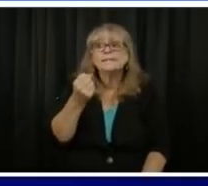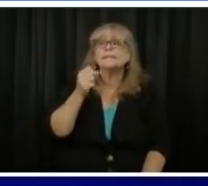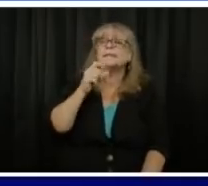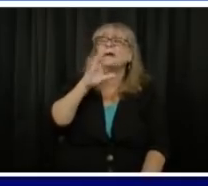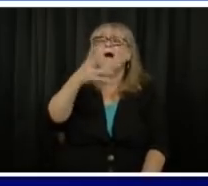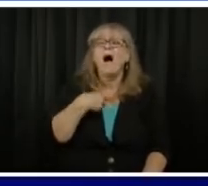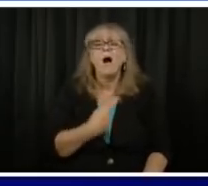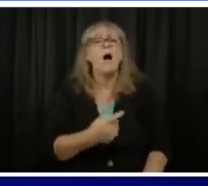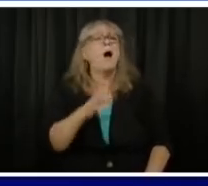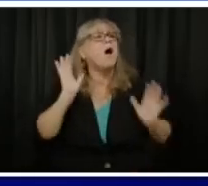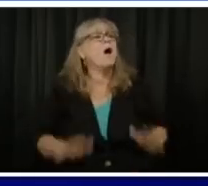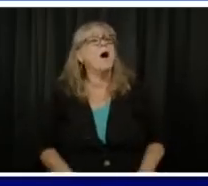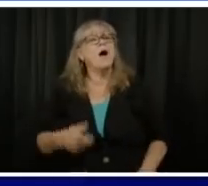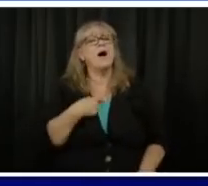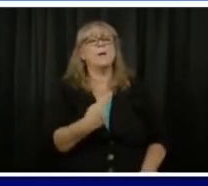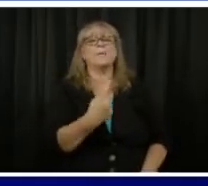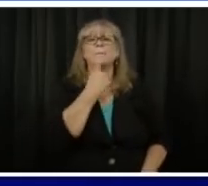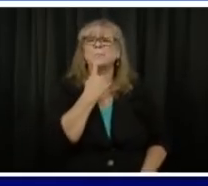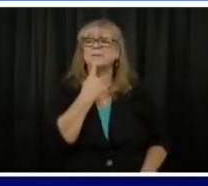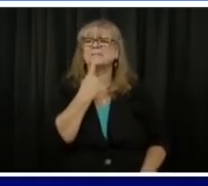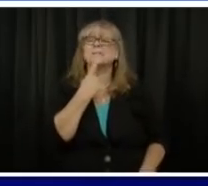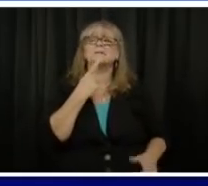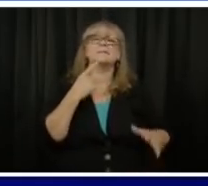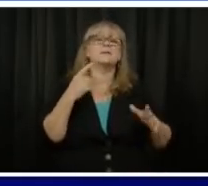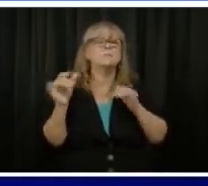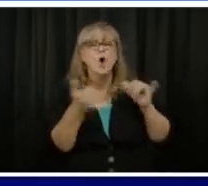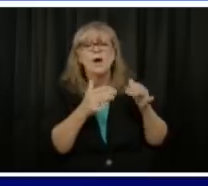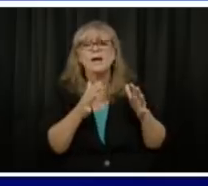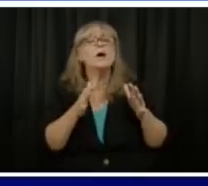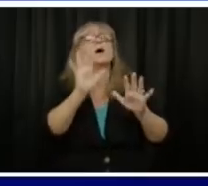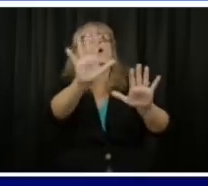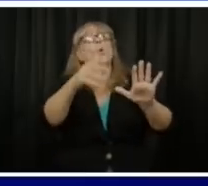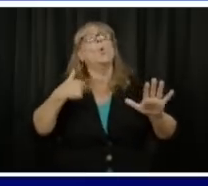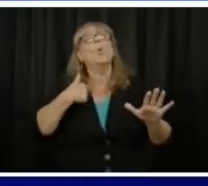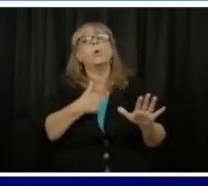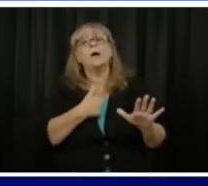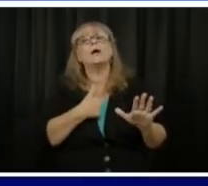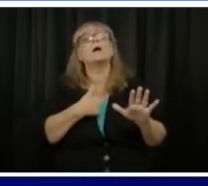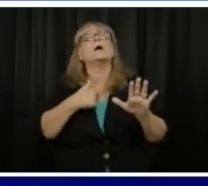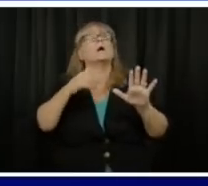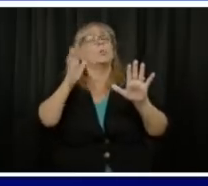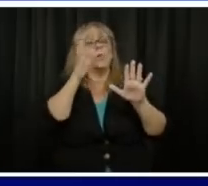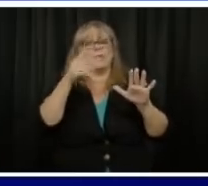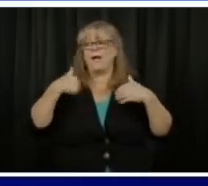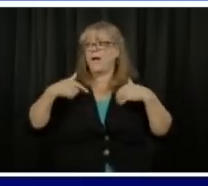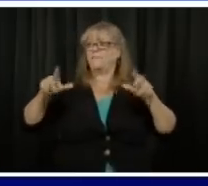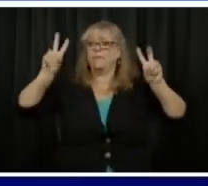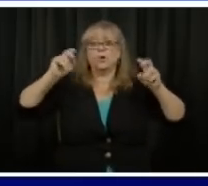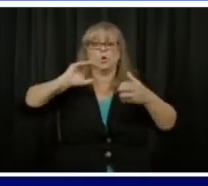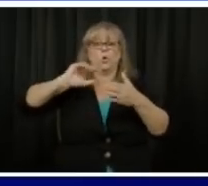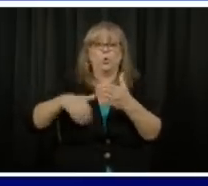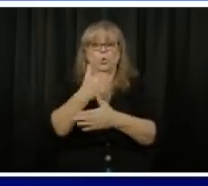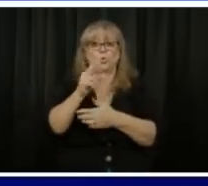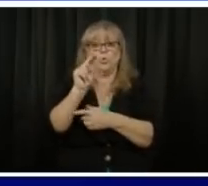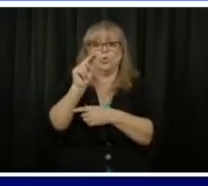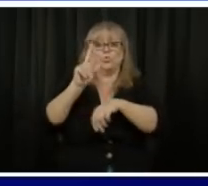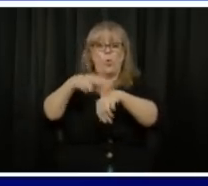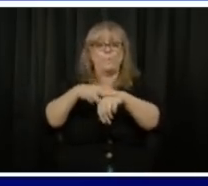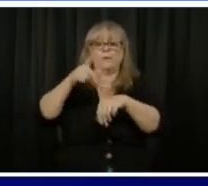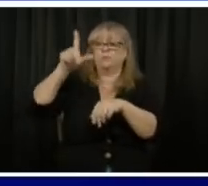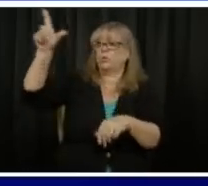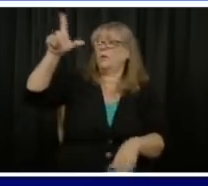have a new normal, and with the cooperation and work with the legislature where there will be an even better nightlife in Colorado when we're through